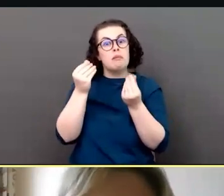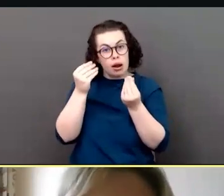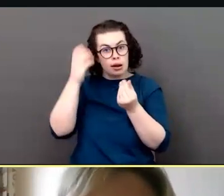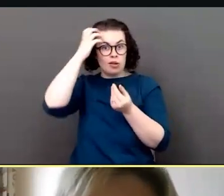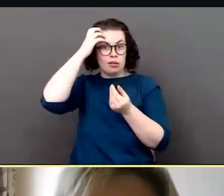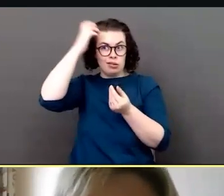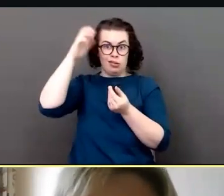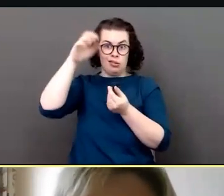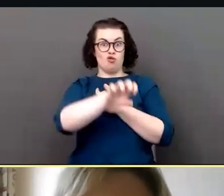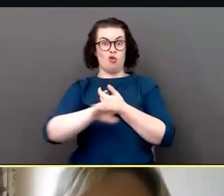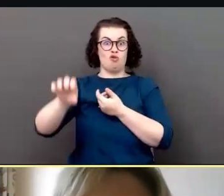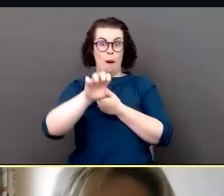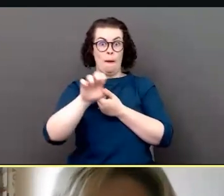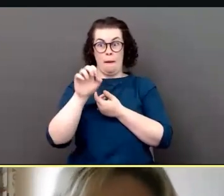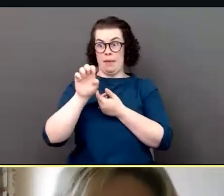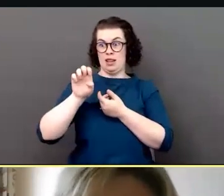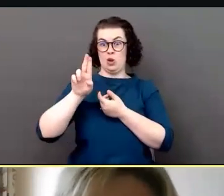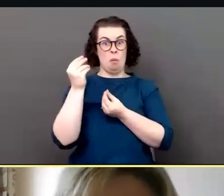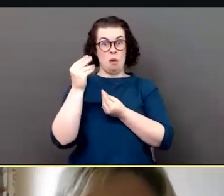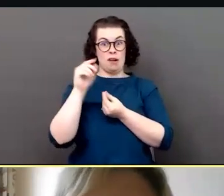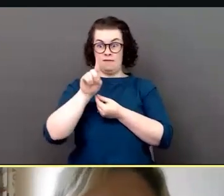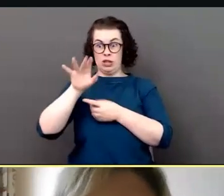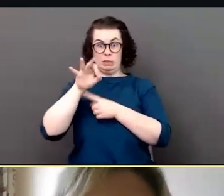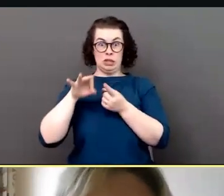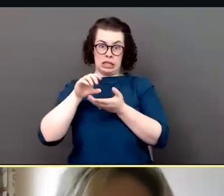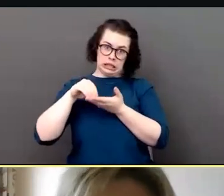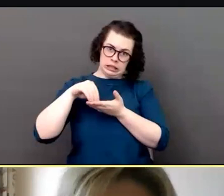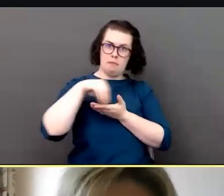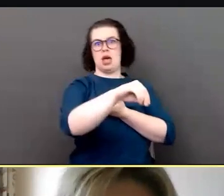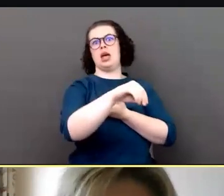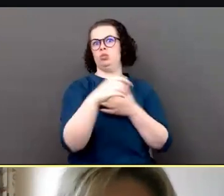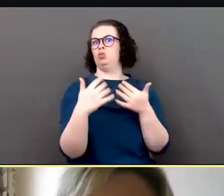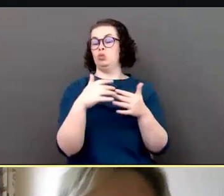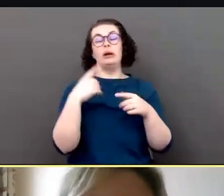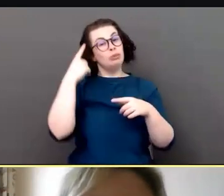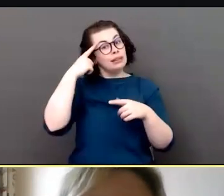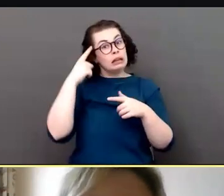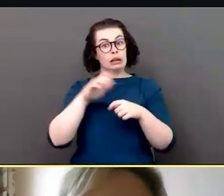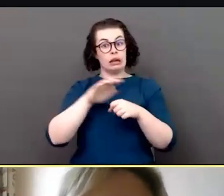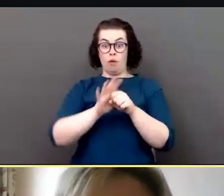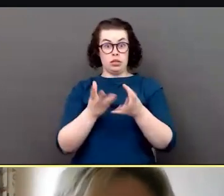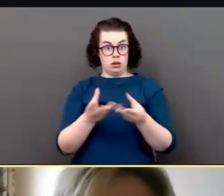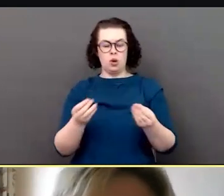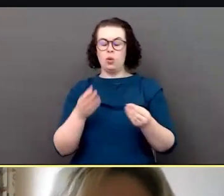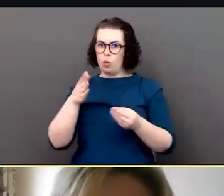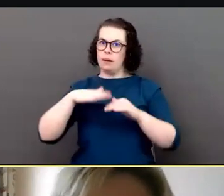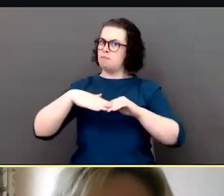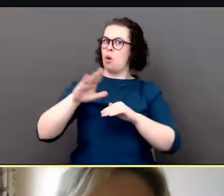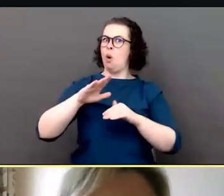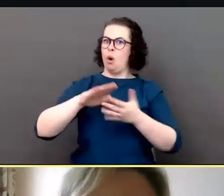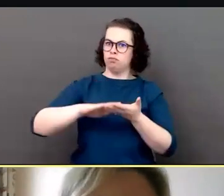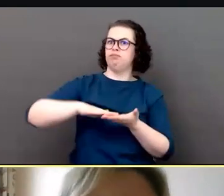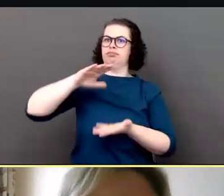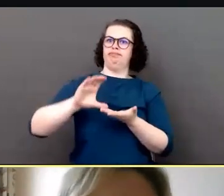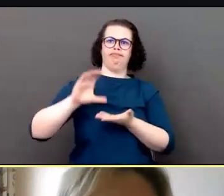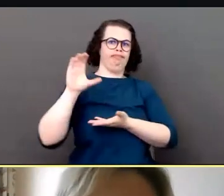can expect that in the post-pandemic economy, this will increase. At the international level,